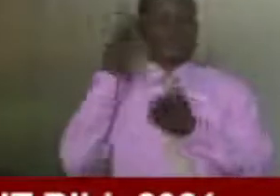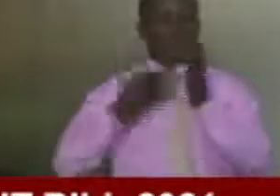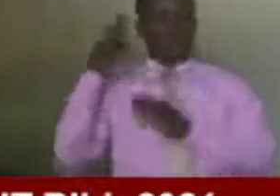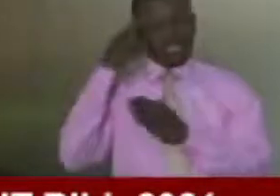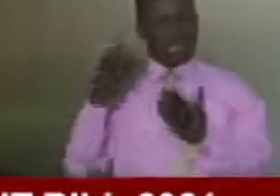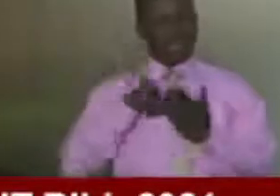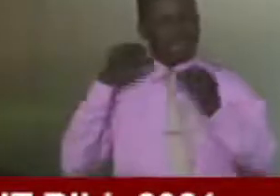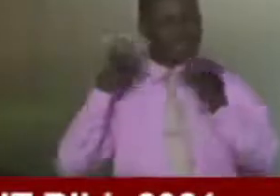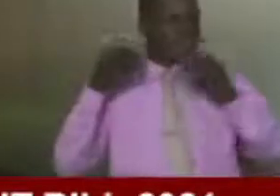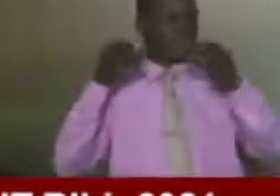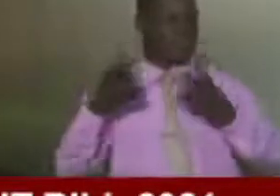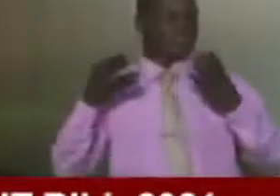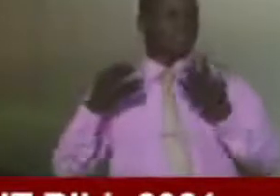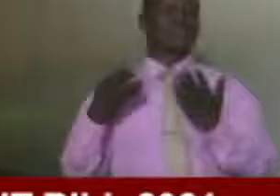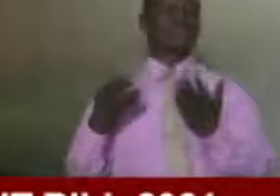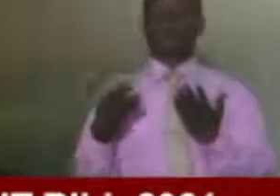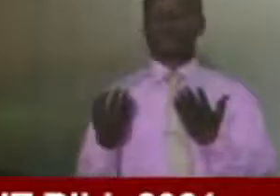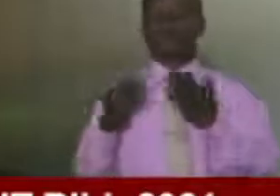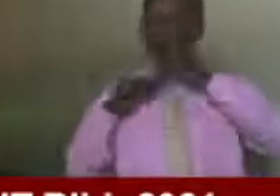many fundamental